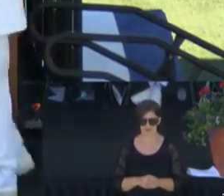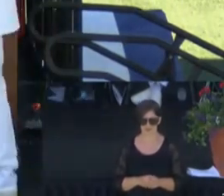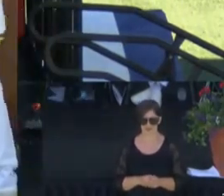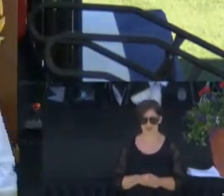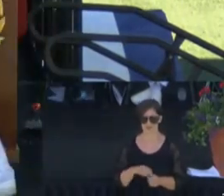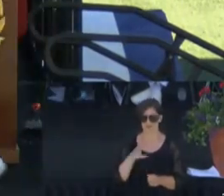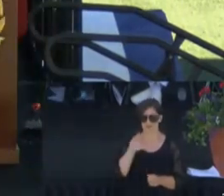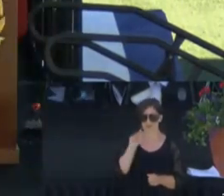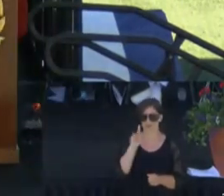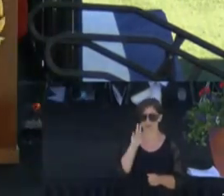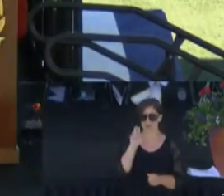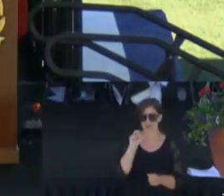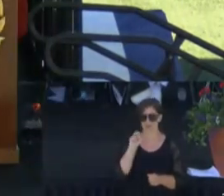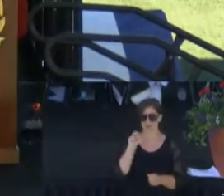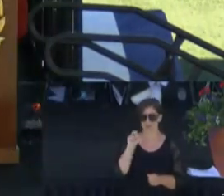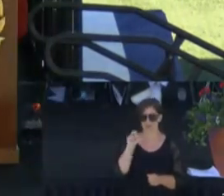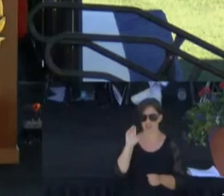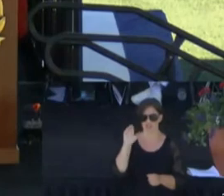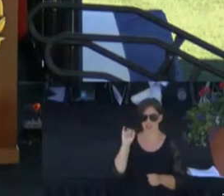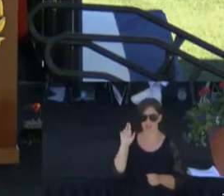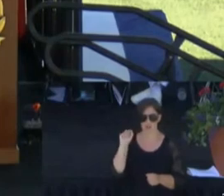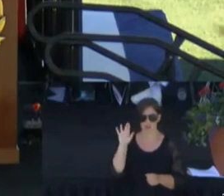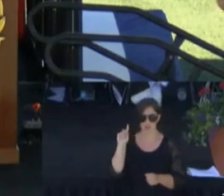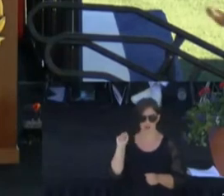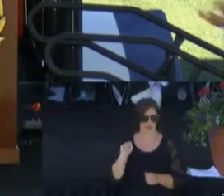Christian Robert Mittendorf.